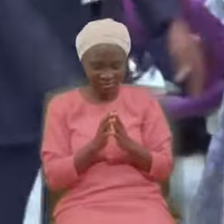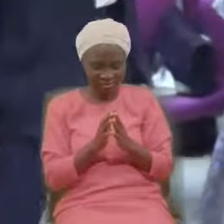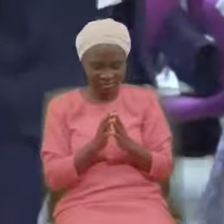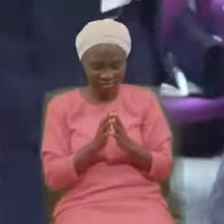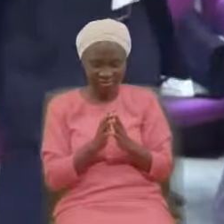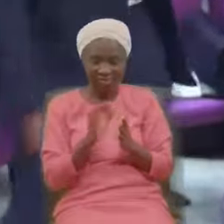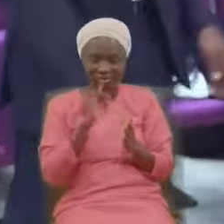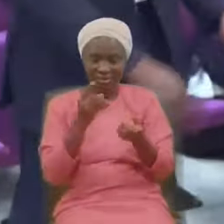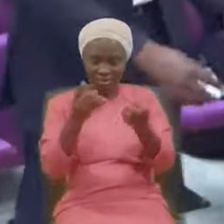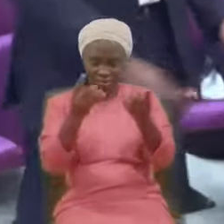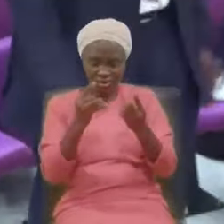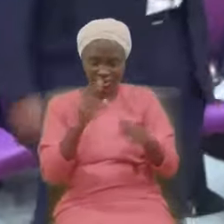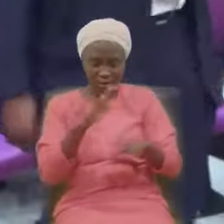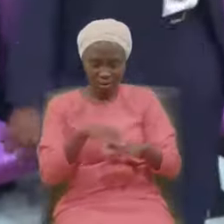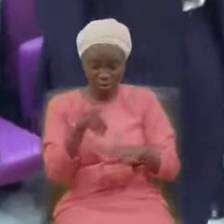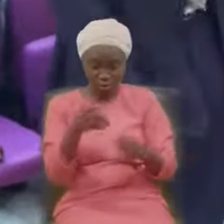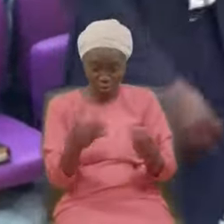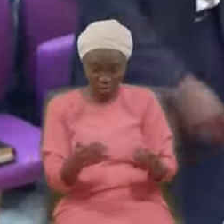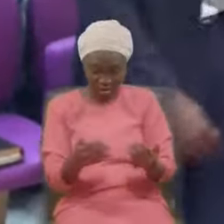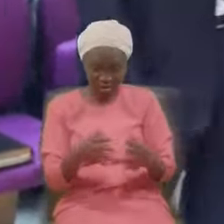is coming upon you right now.